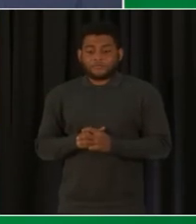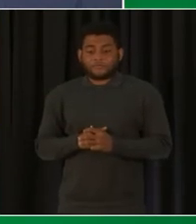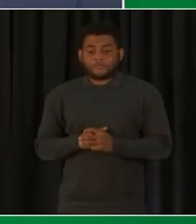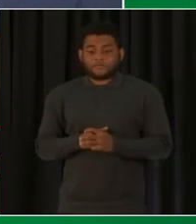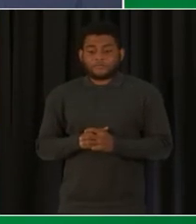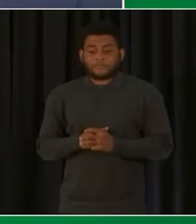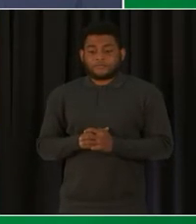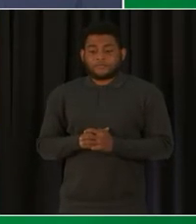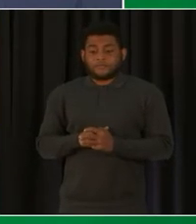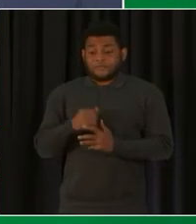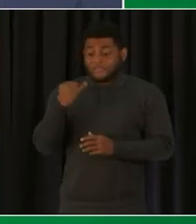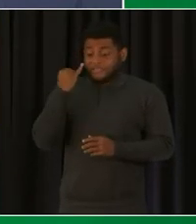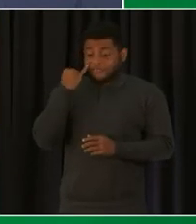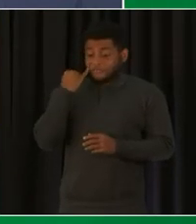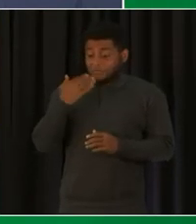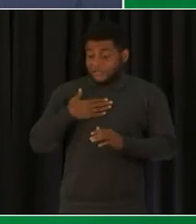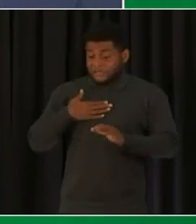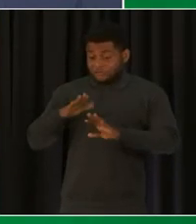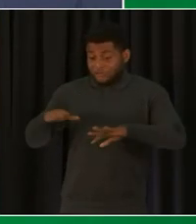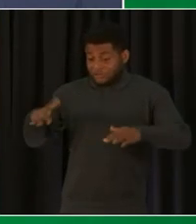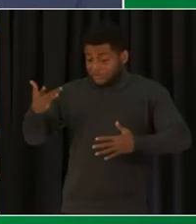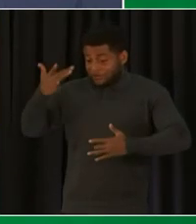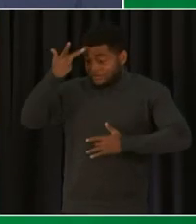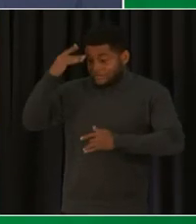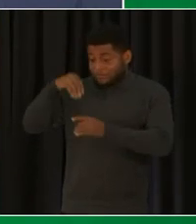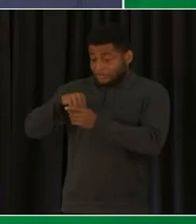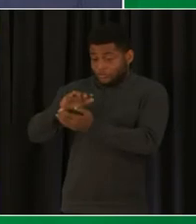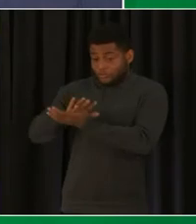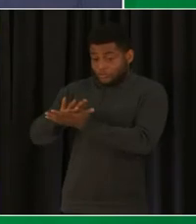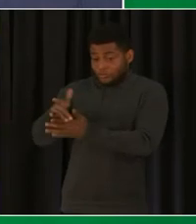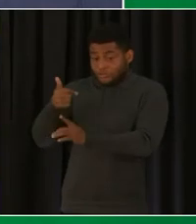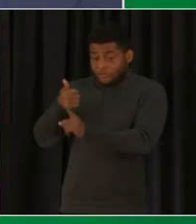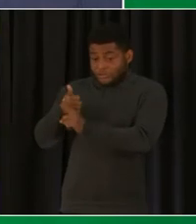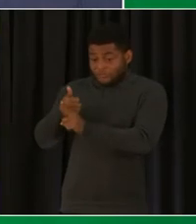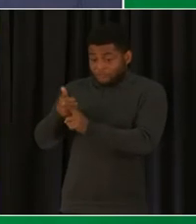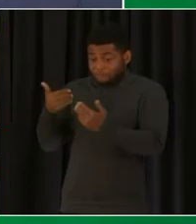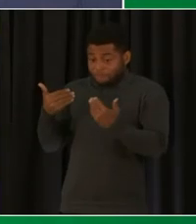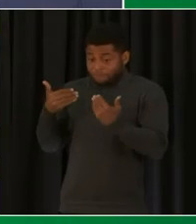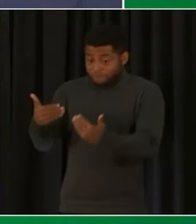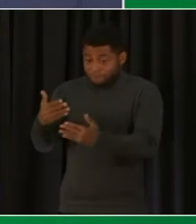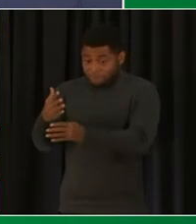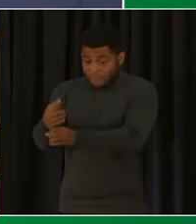feel sick at school, can they receive a COVID-19 test there?